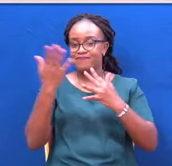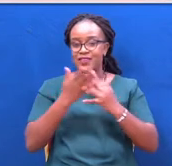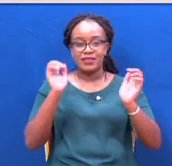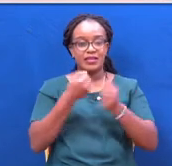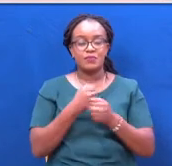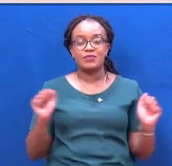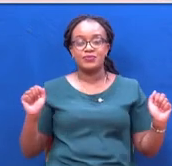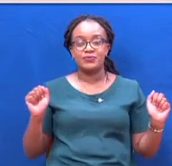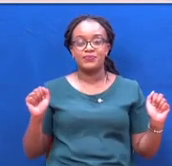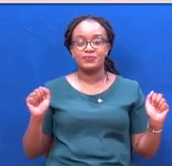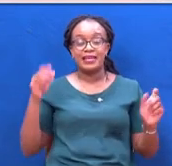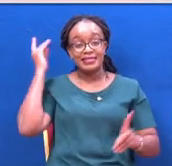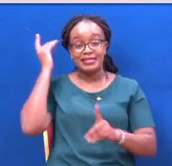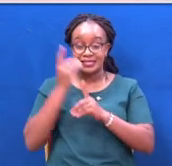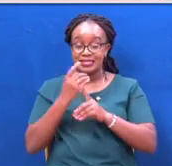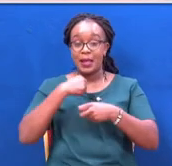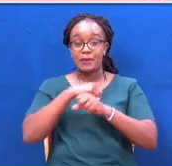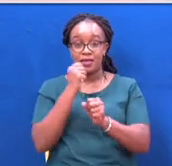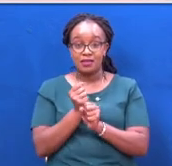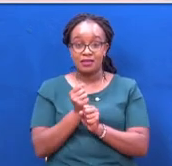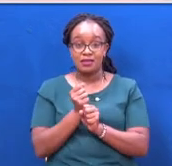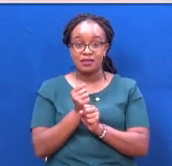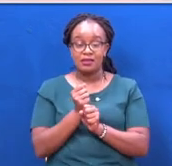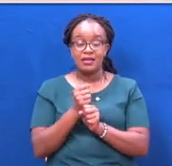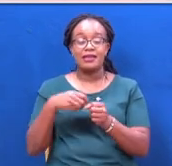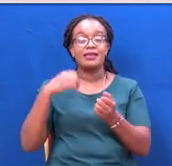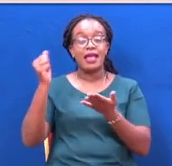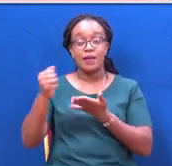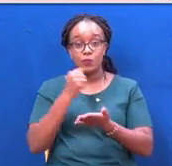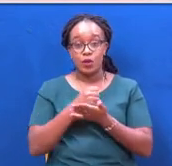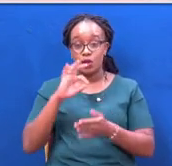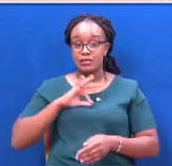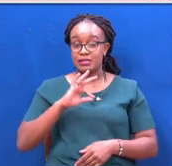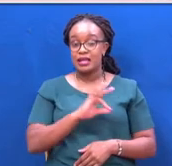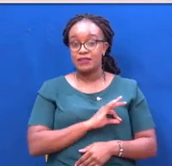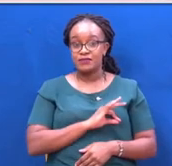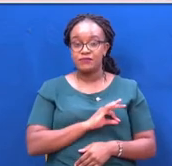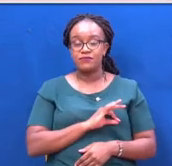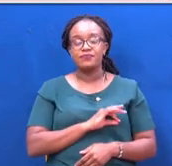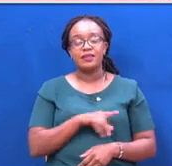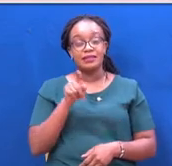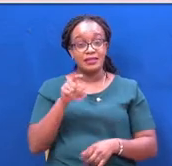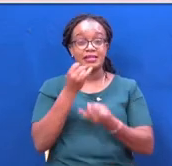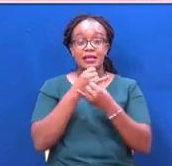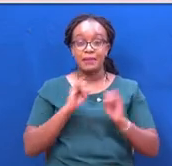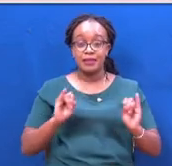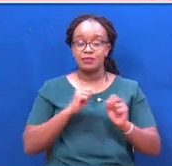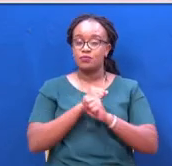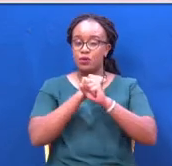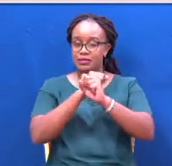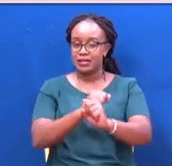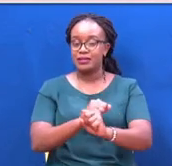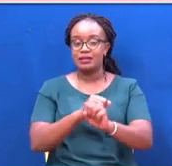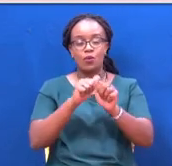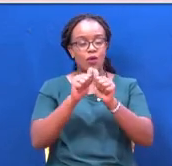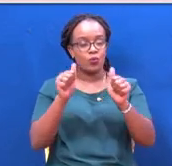with. Our decision making in hiring of staff, that independence is protected and